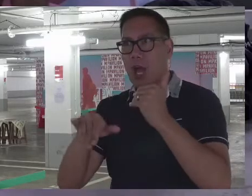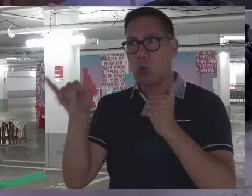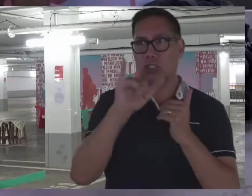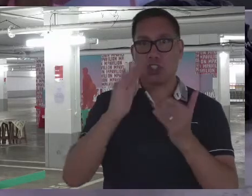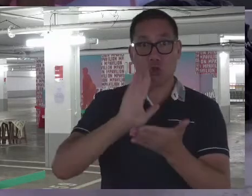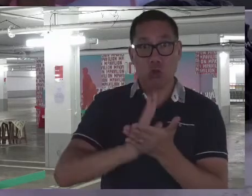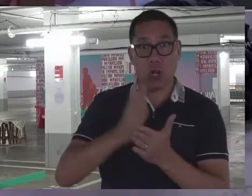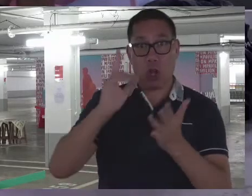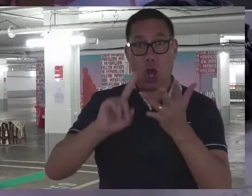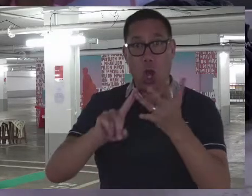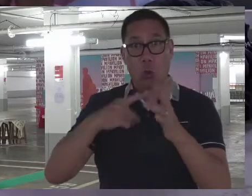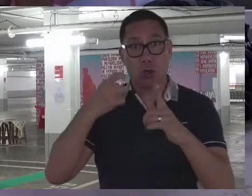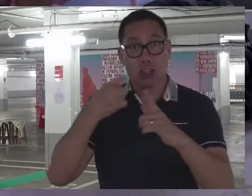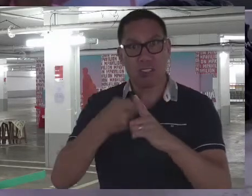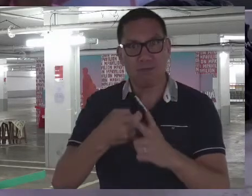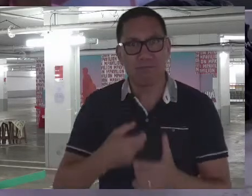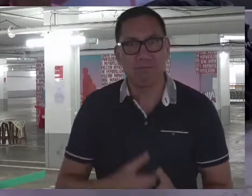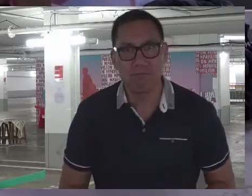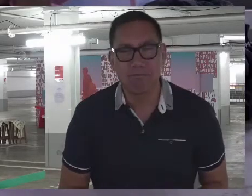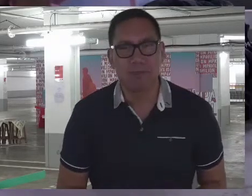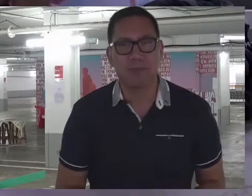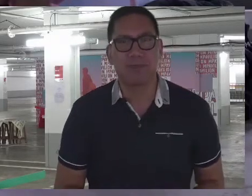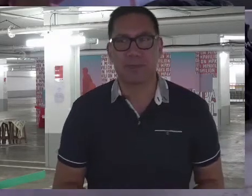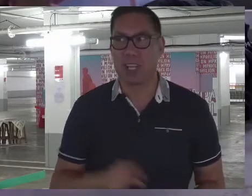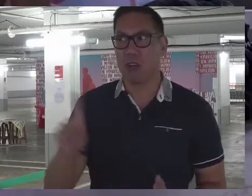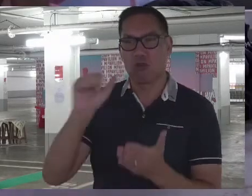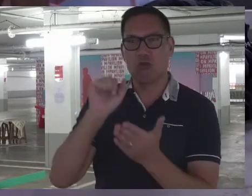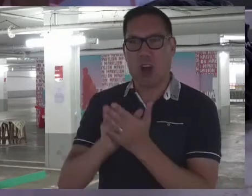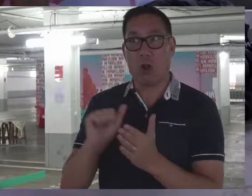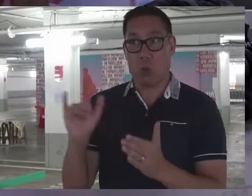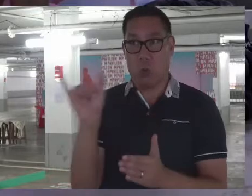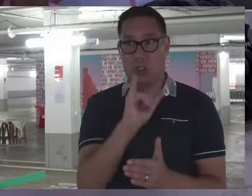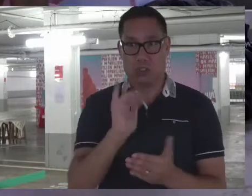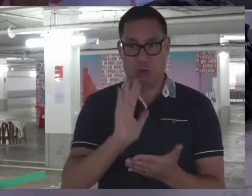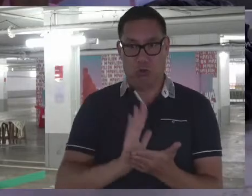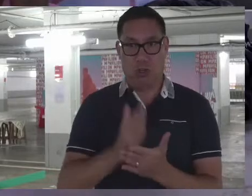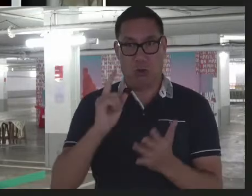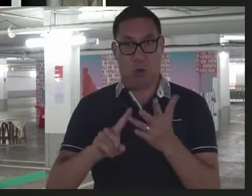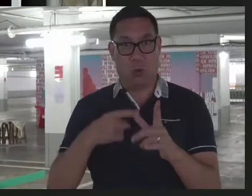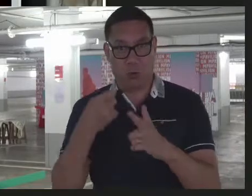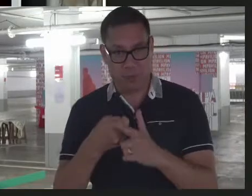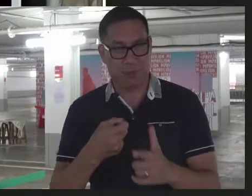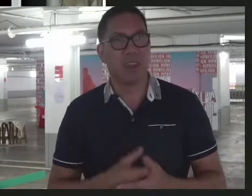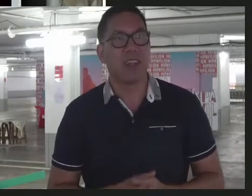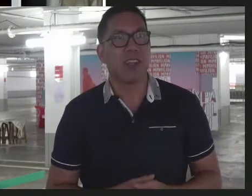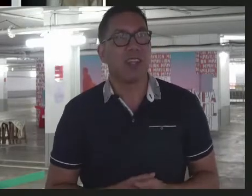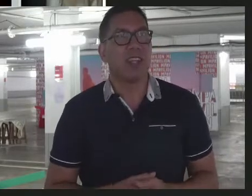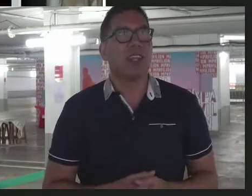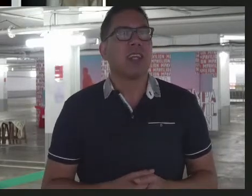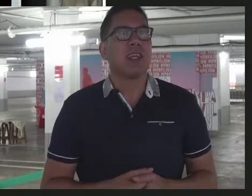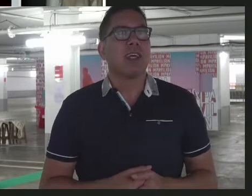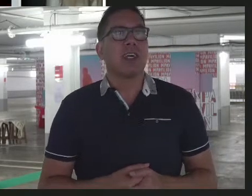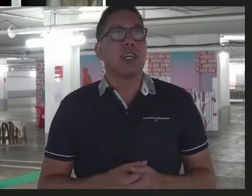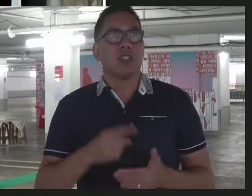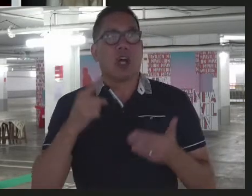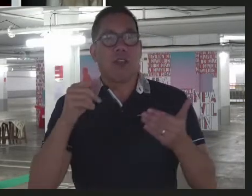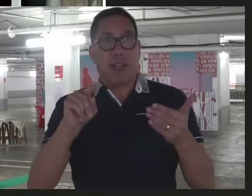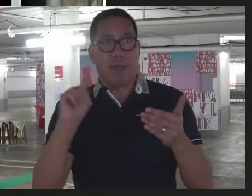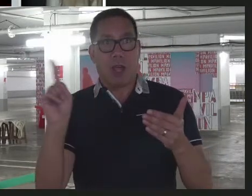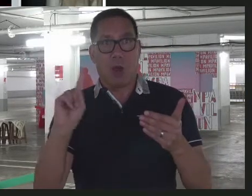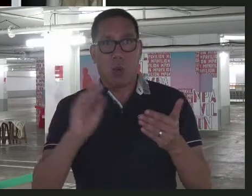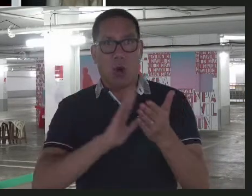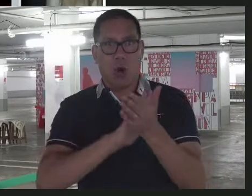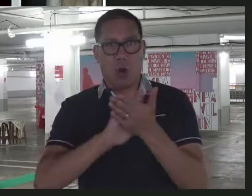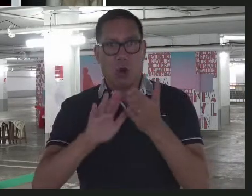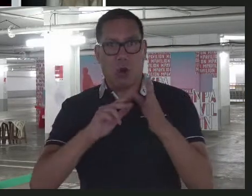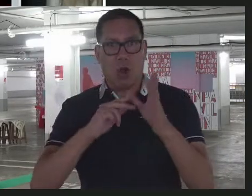Yeah, which is the real oak. And then, so there's actually a shot from the Hansard on